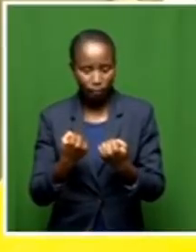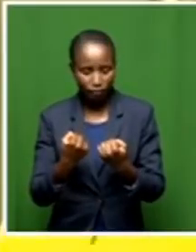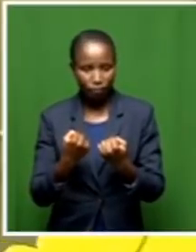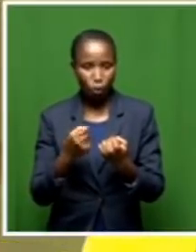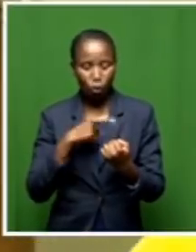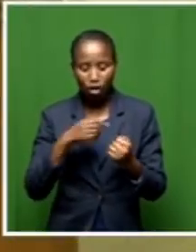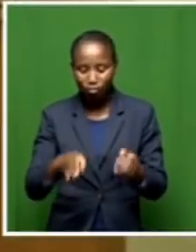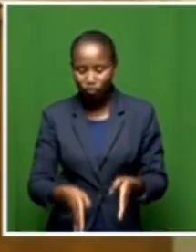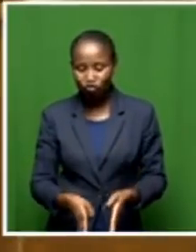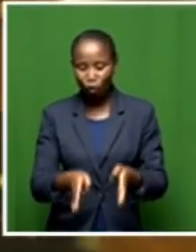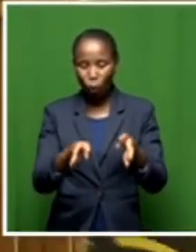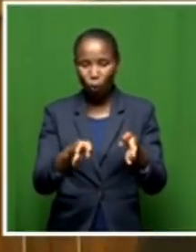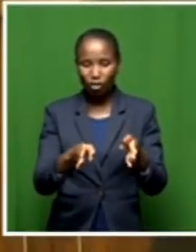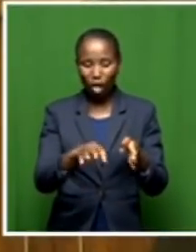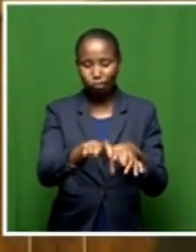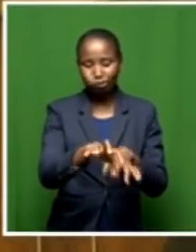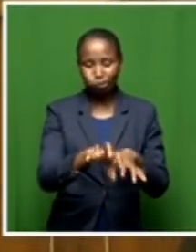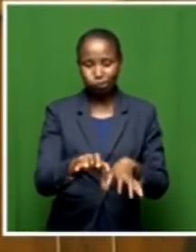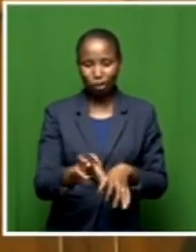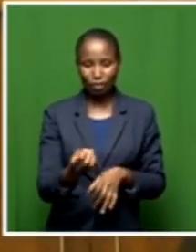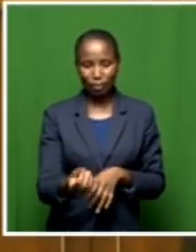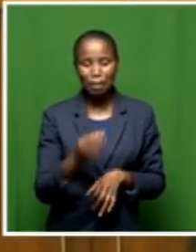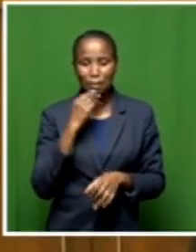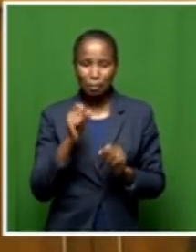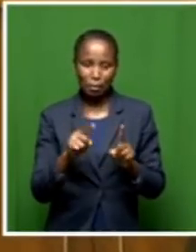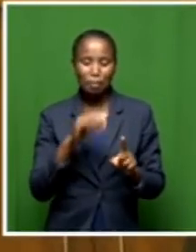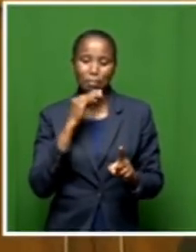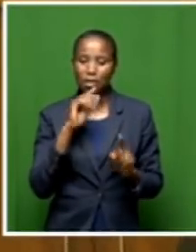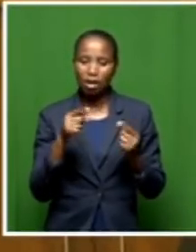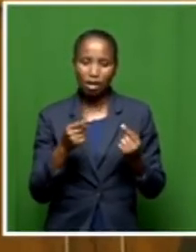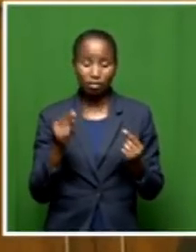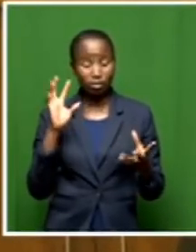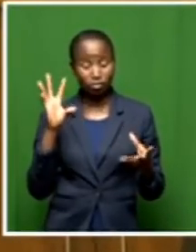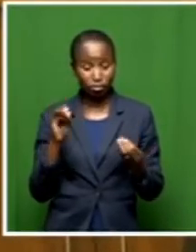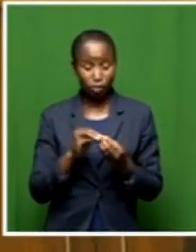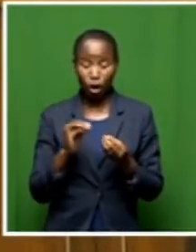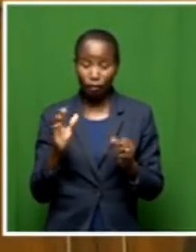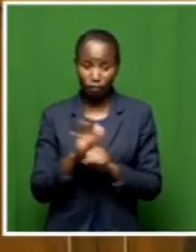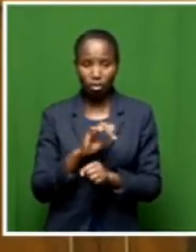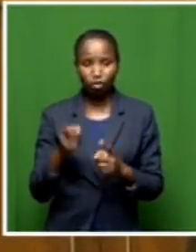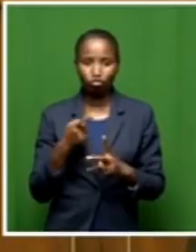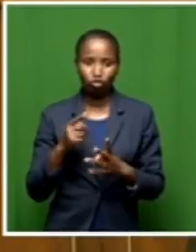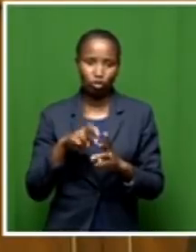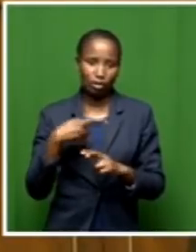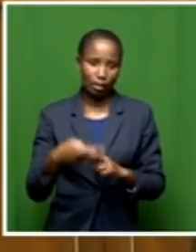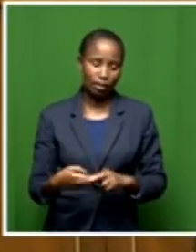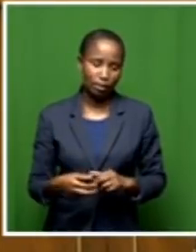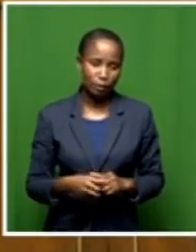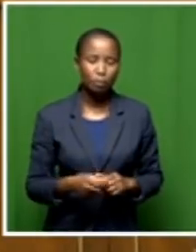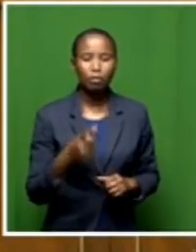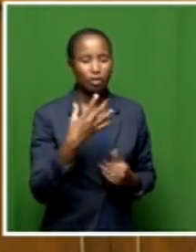of results. And, we've been talking about voter turnout now that the vote has been